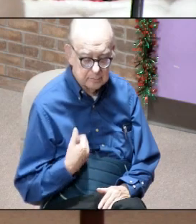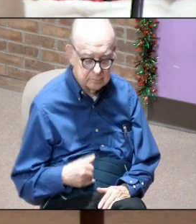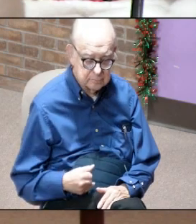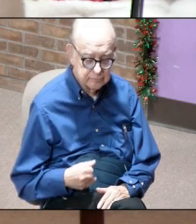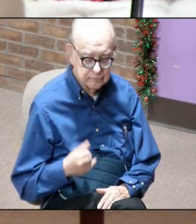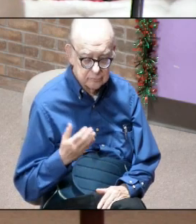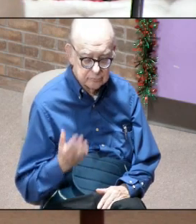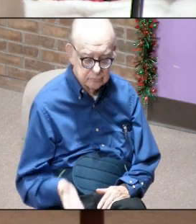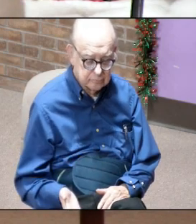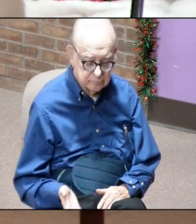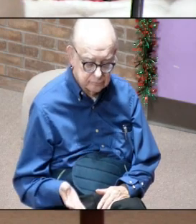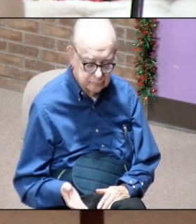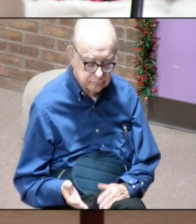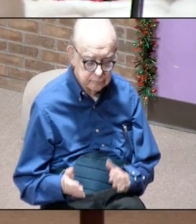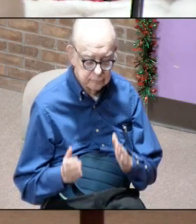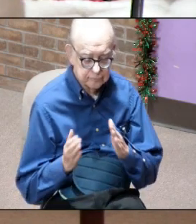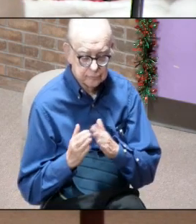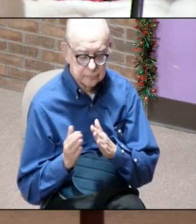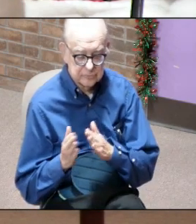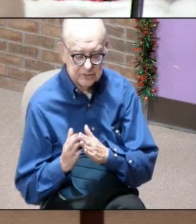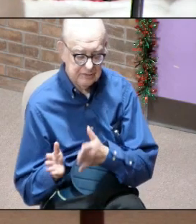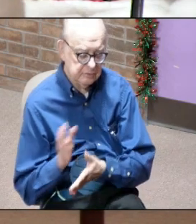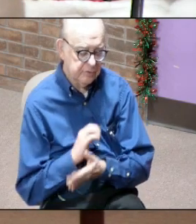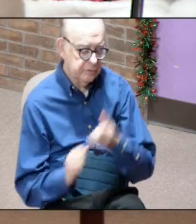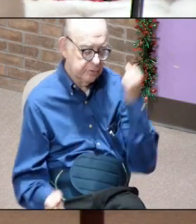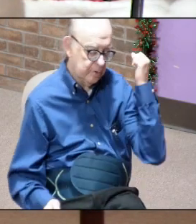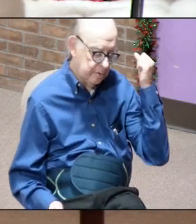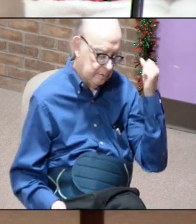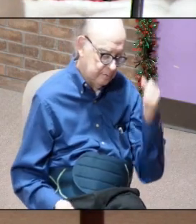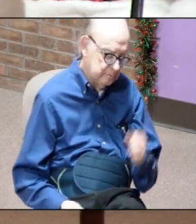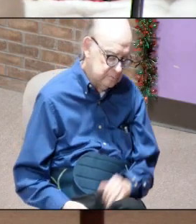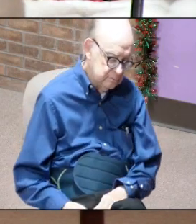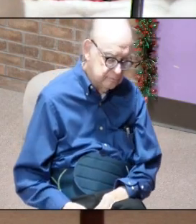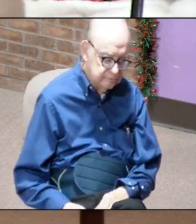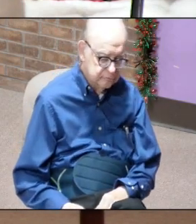Their cities were destroyed.